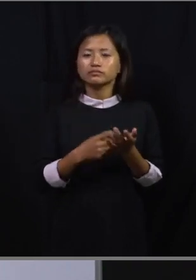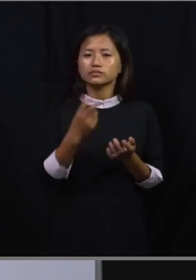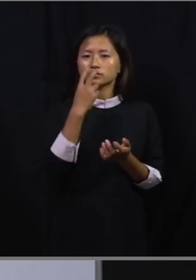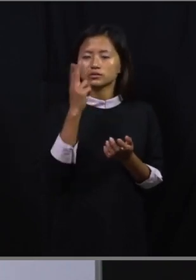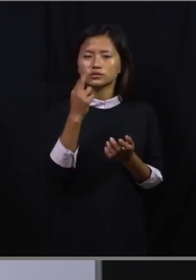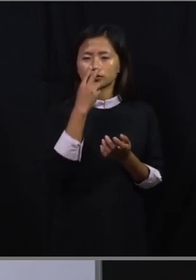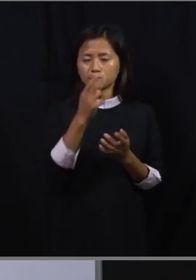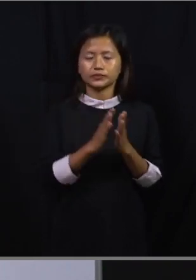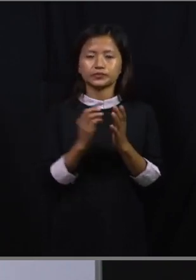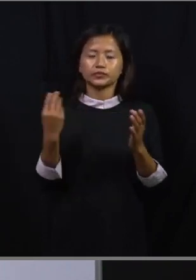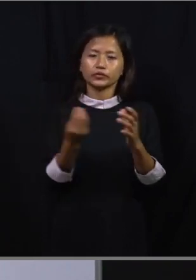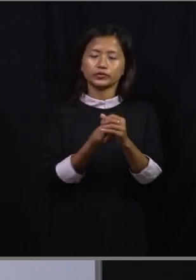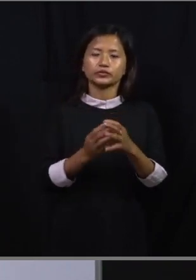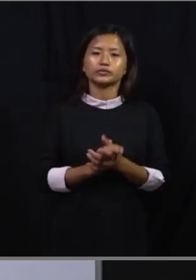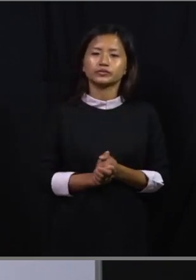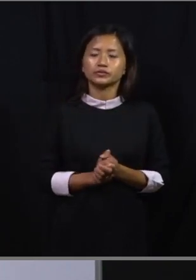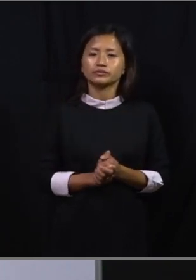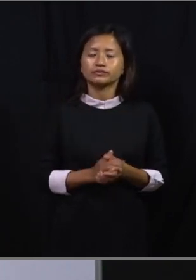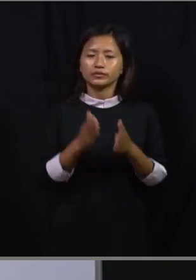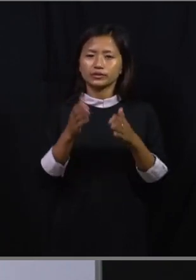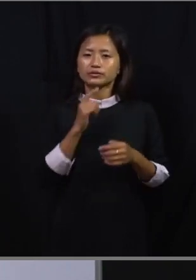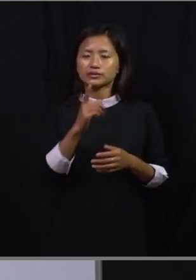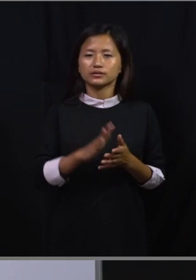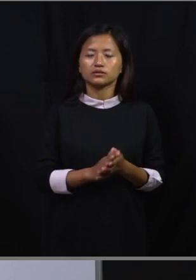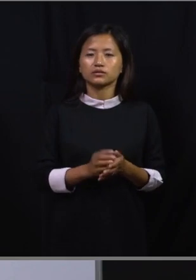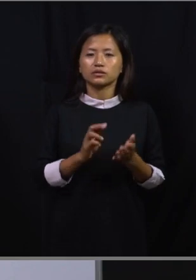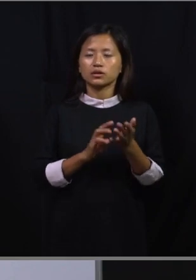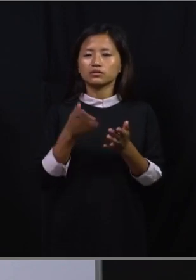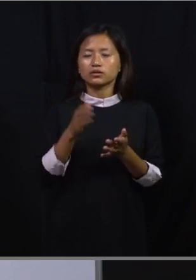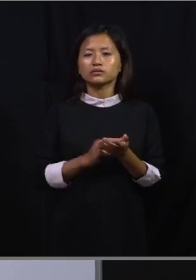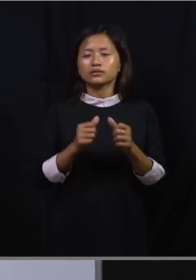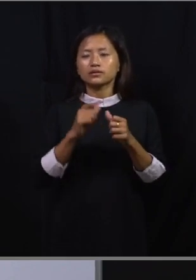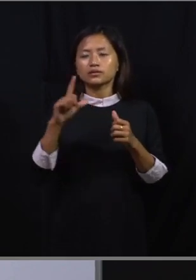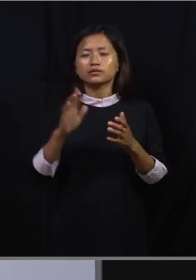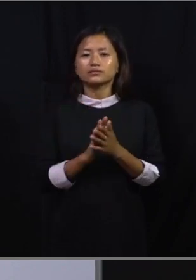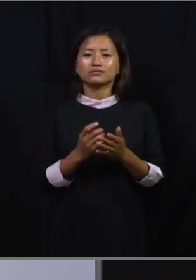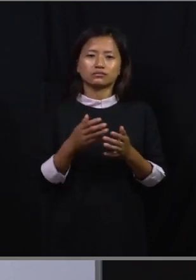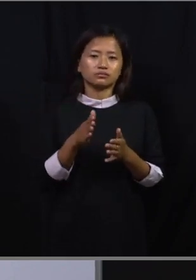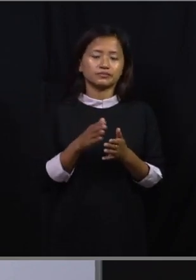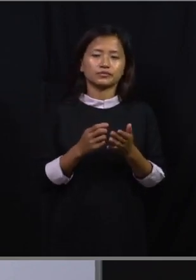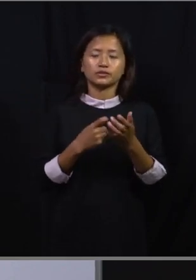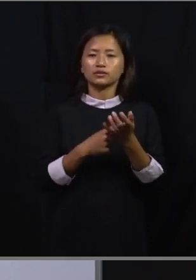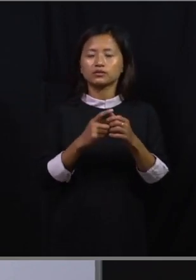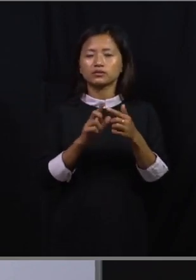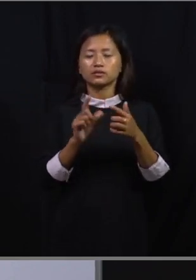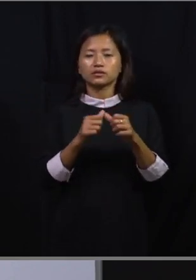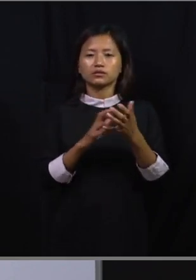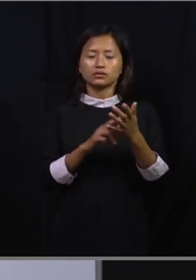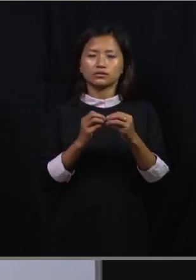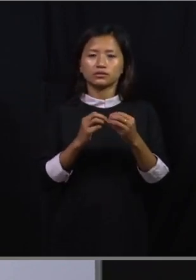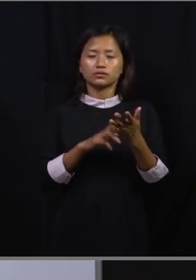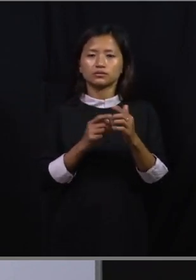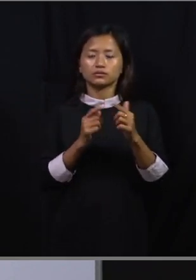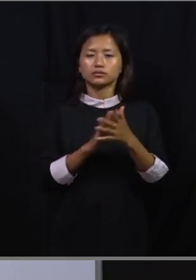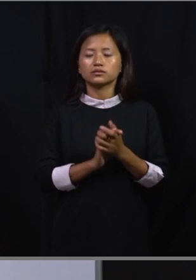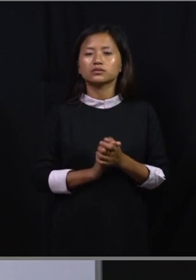One group, statement, they say that the non-alignment movement is not relevant. And the other group, they say the